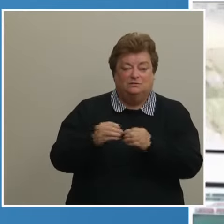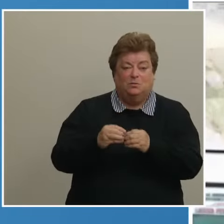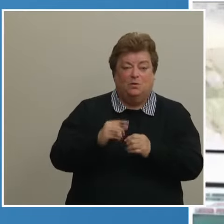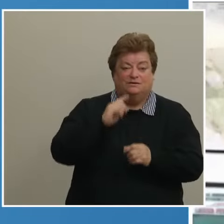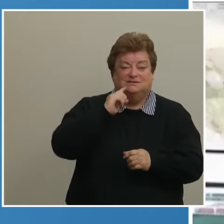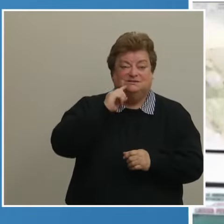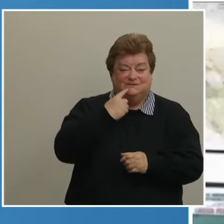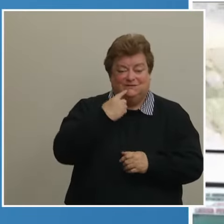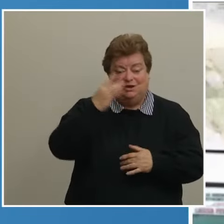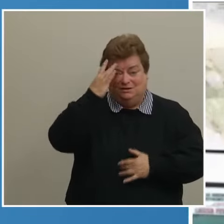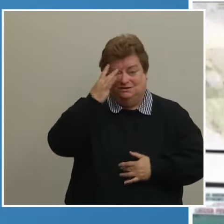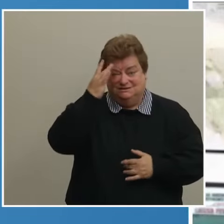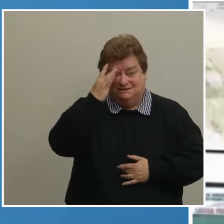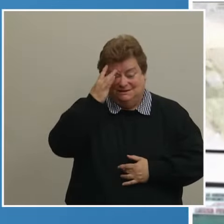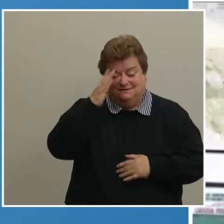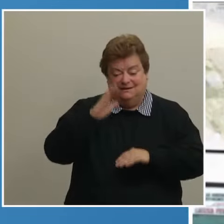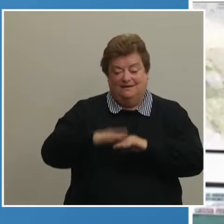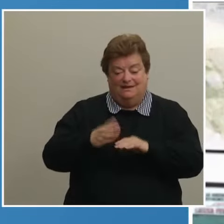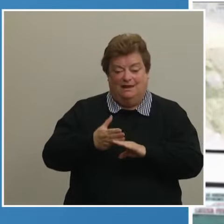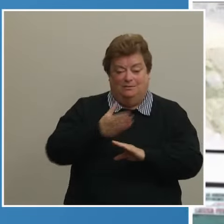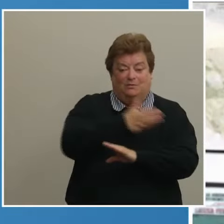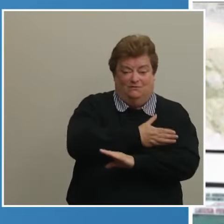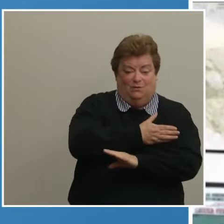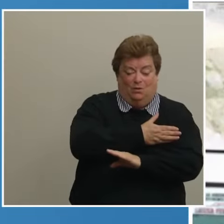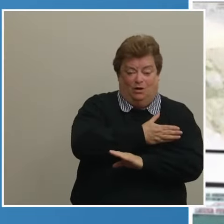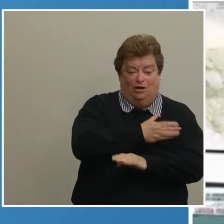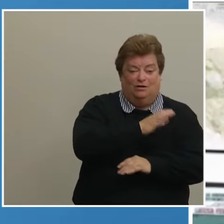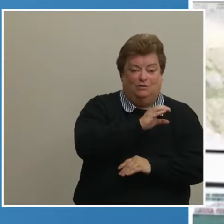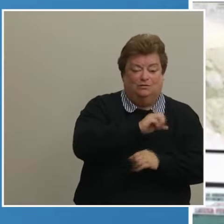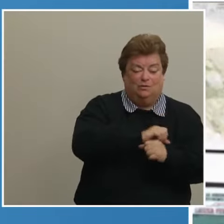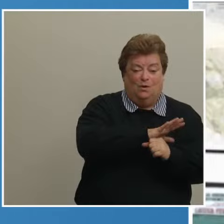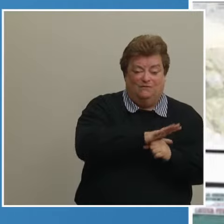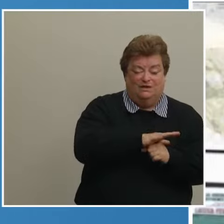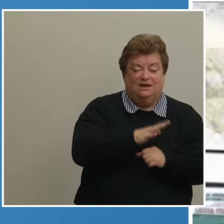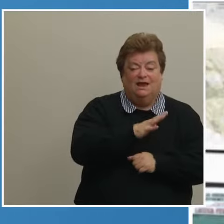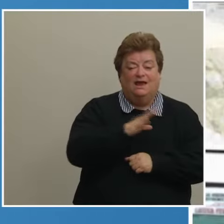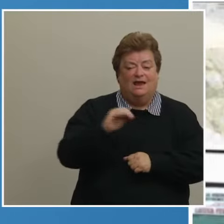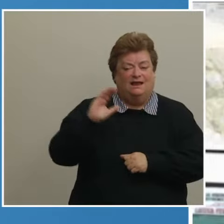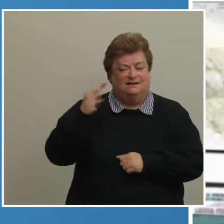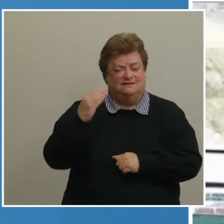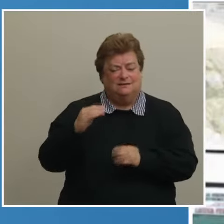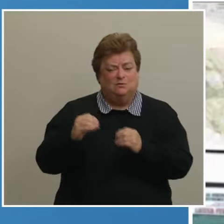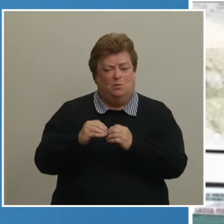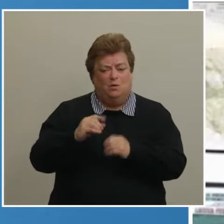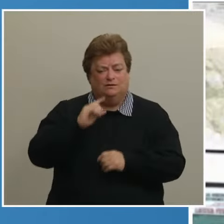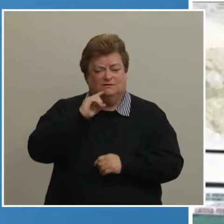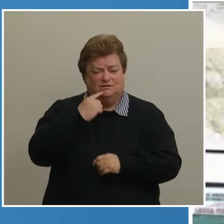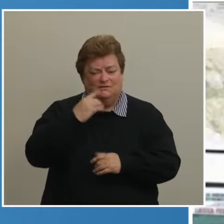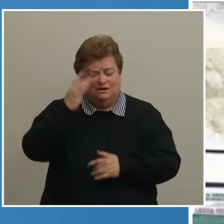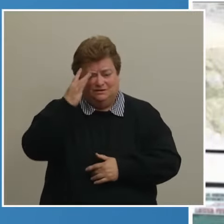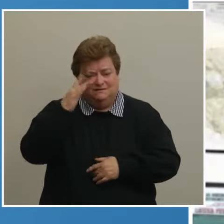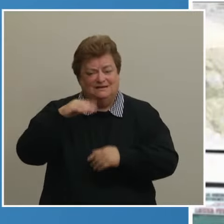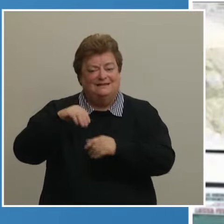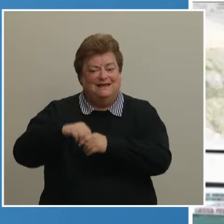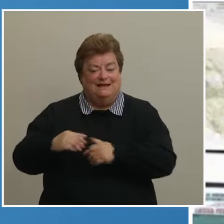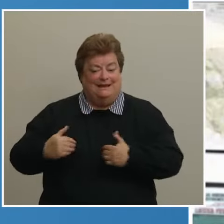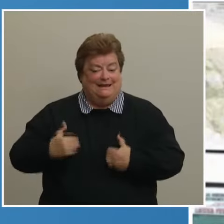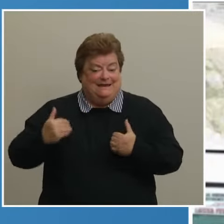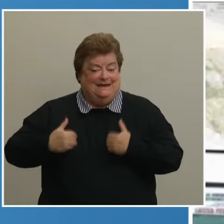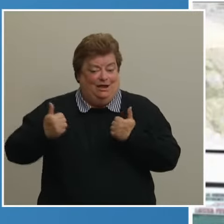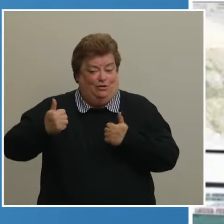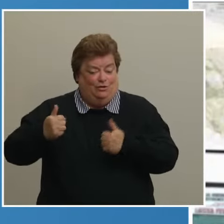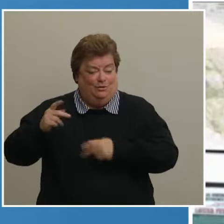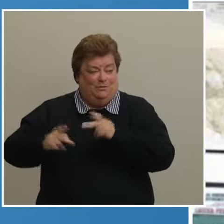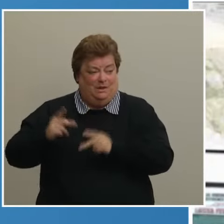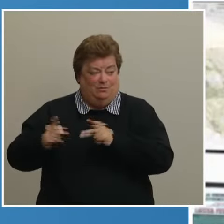disease than the previous wild type infection and appears to be able to cause more severe disease in younger people. So